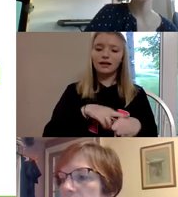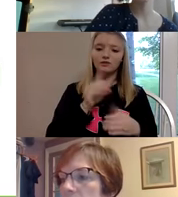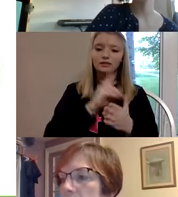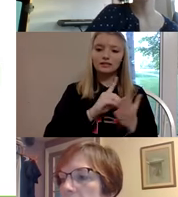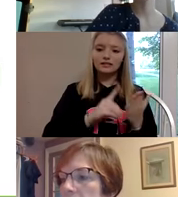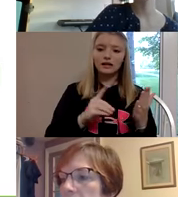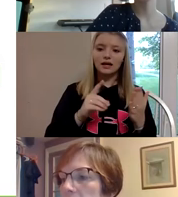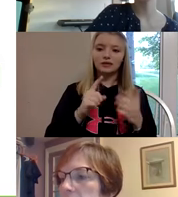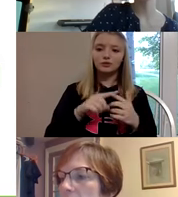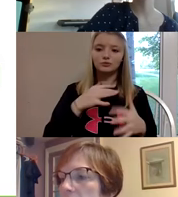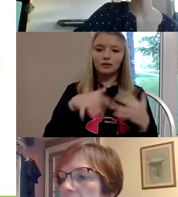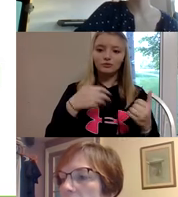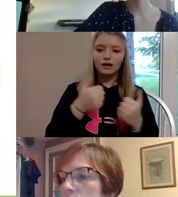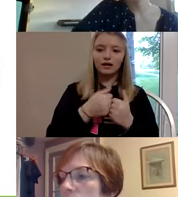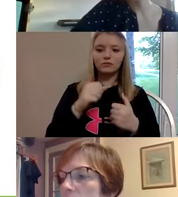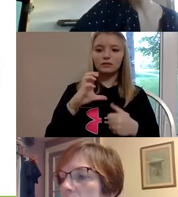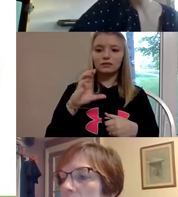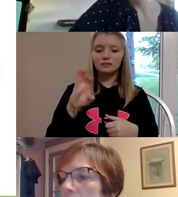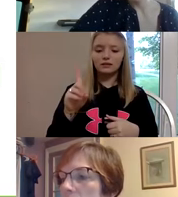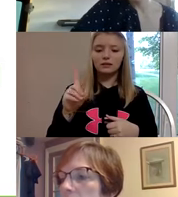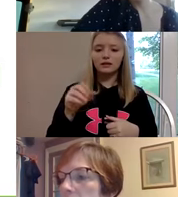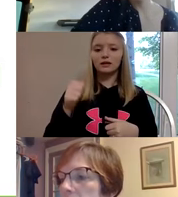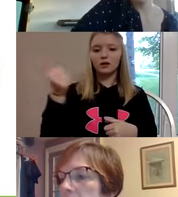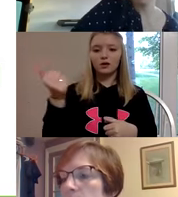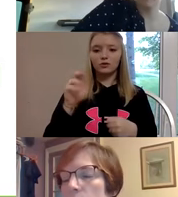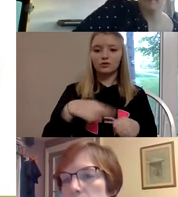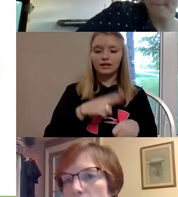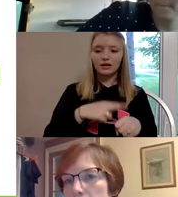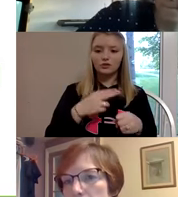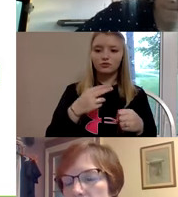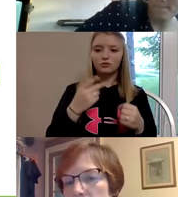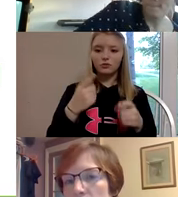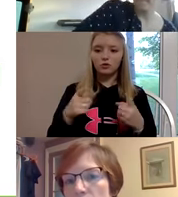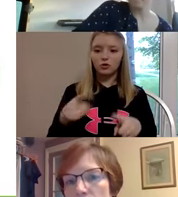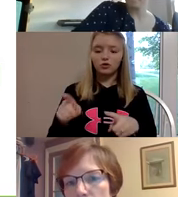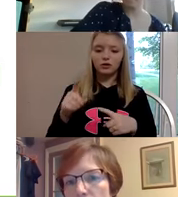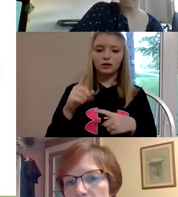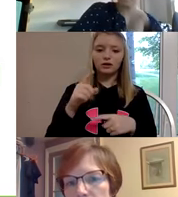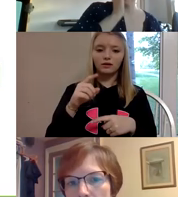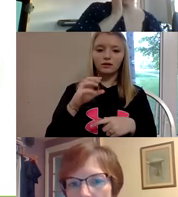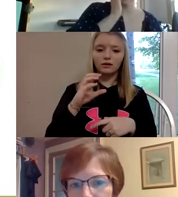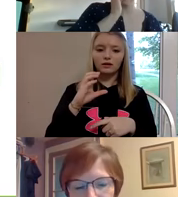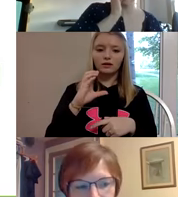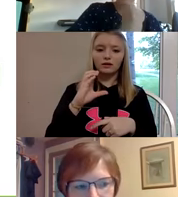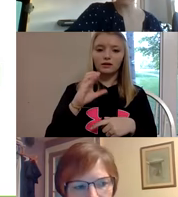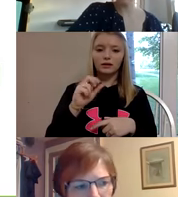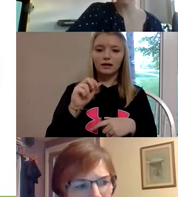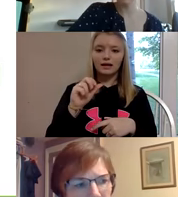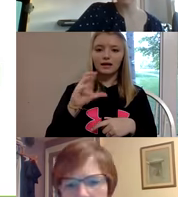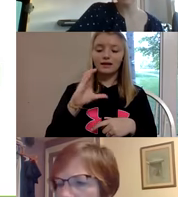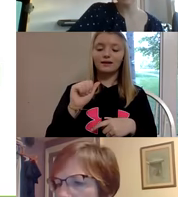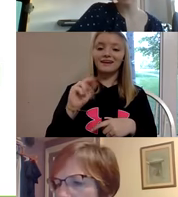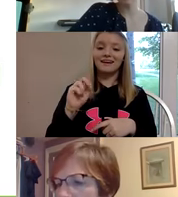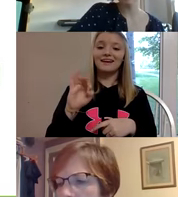interact with CBD and other natural occurring cannabinoid compounds throughout the body.